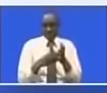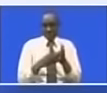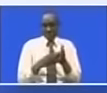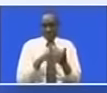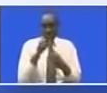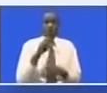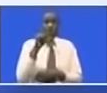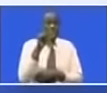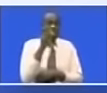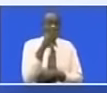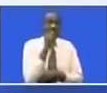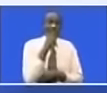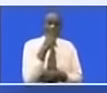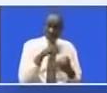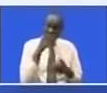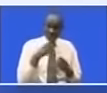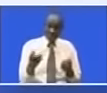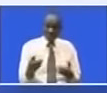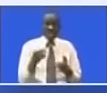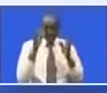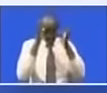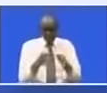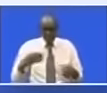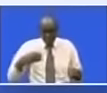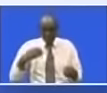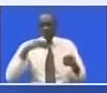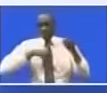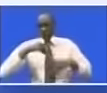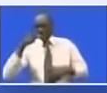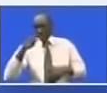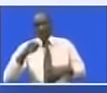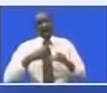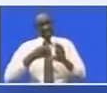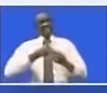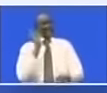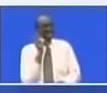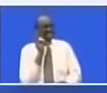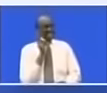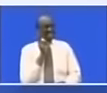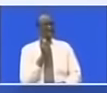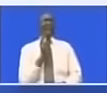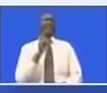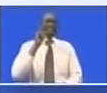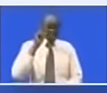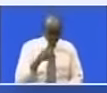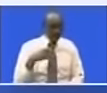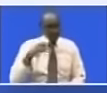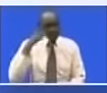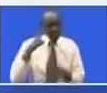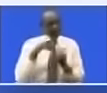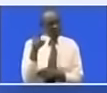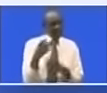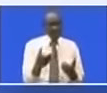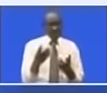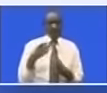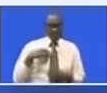other LOS. Because if somebody has a scandal and they resign, did they take that into consideration that this is